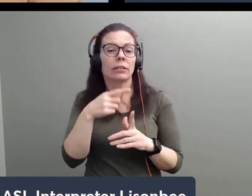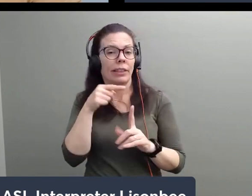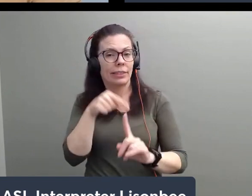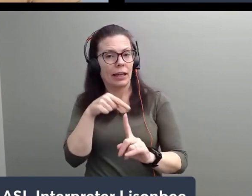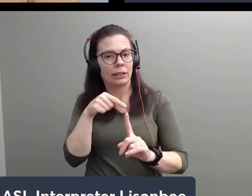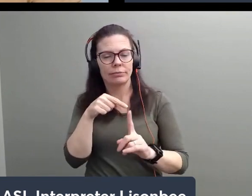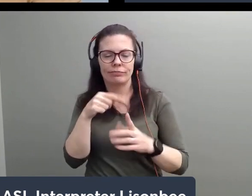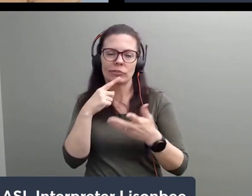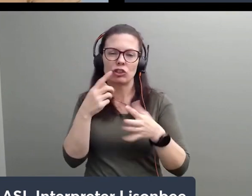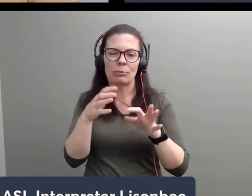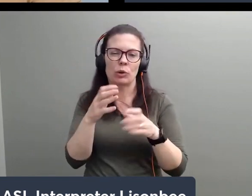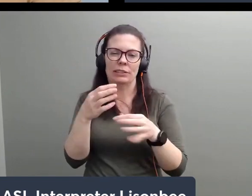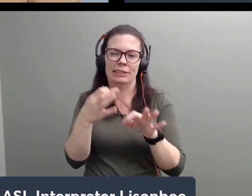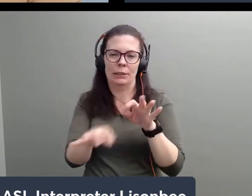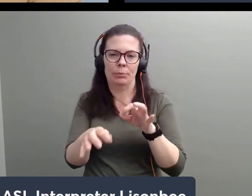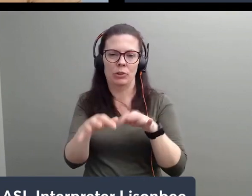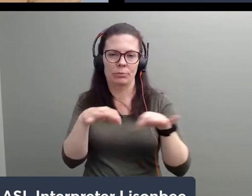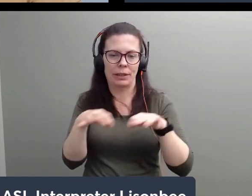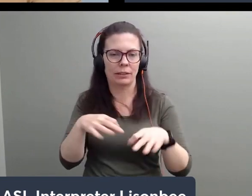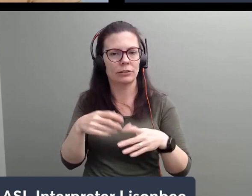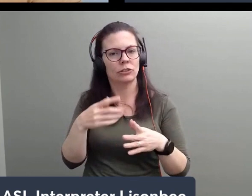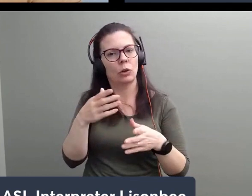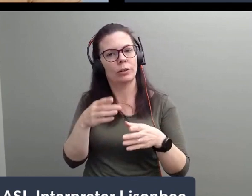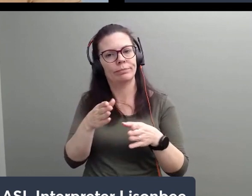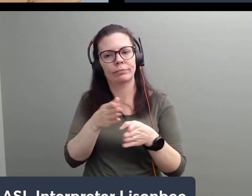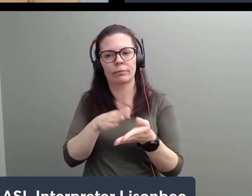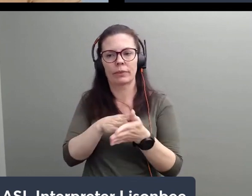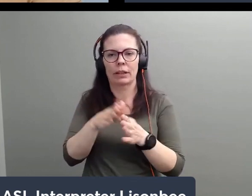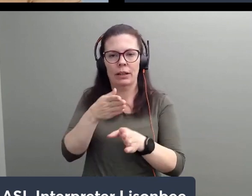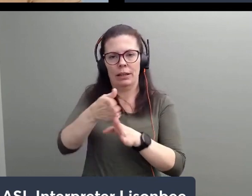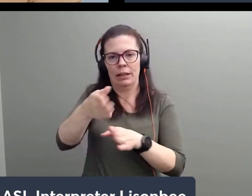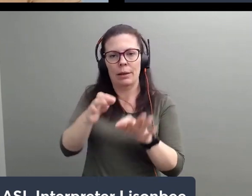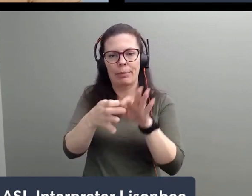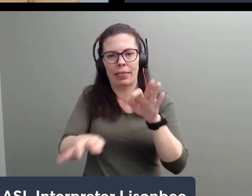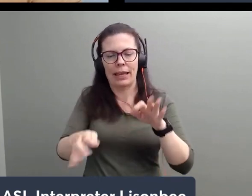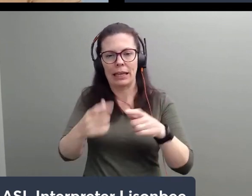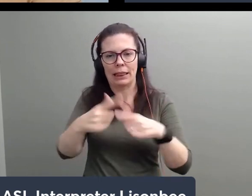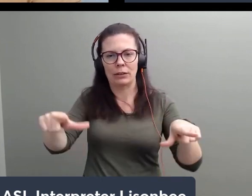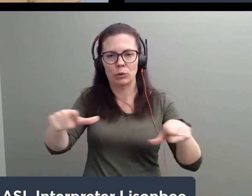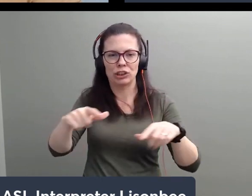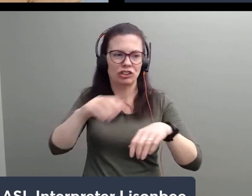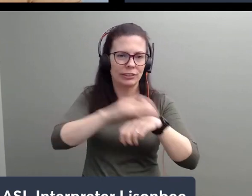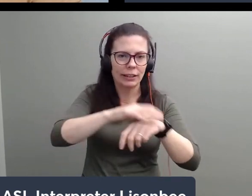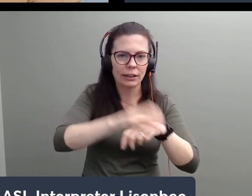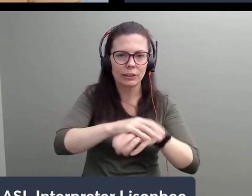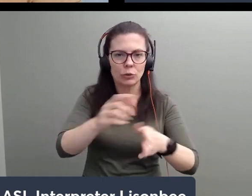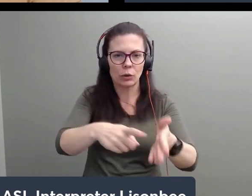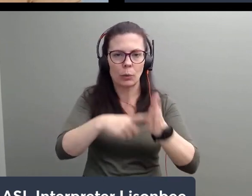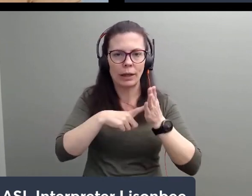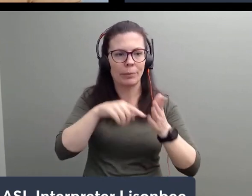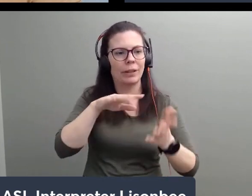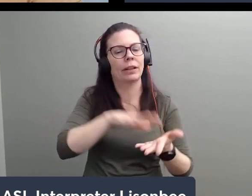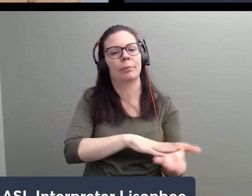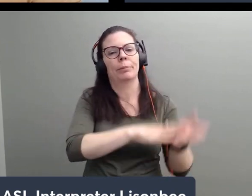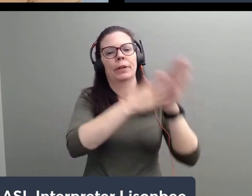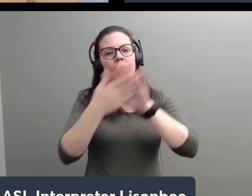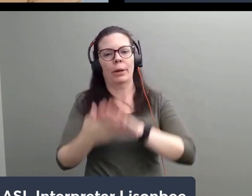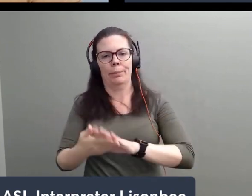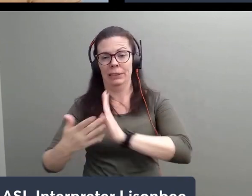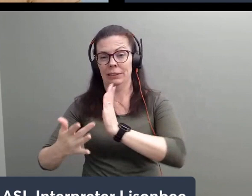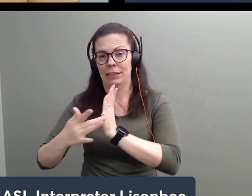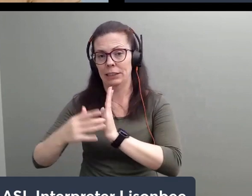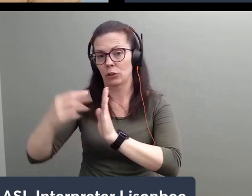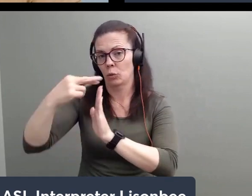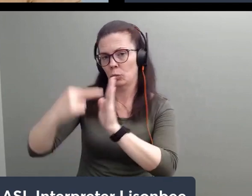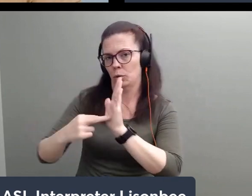English requirements, or plain language, human language requirements that you translate into technical rules that you can use